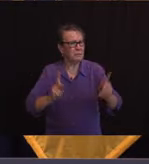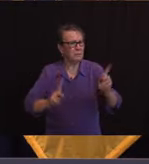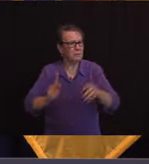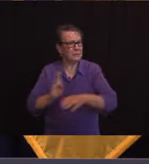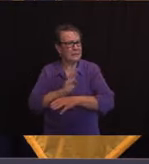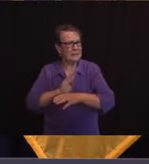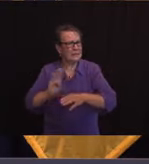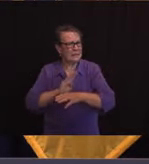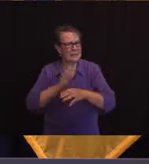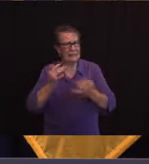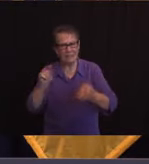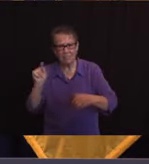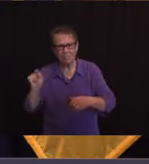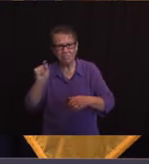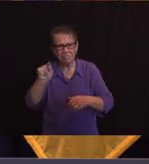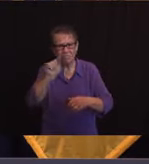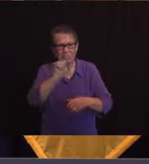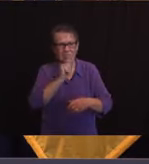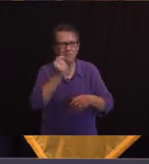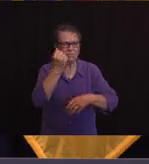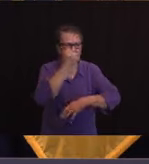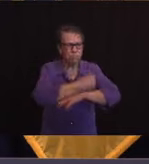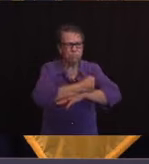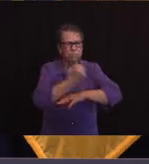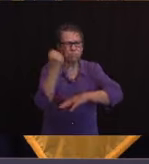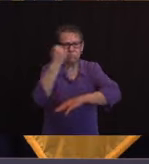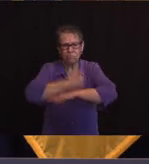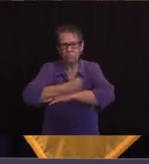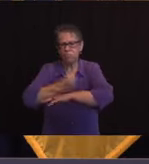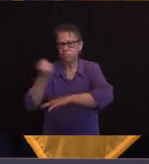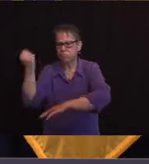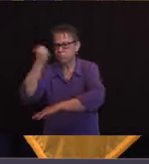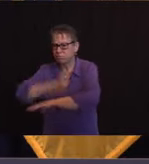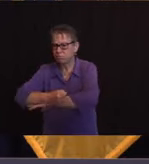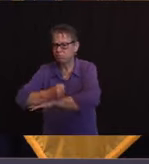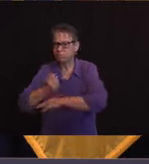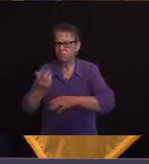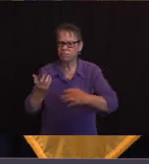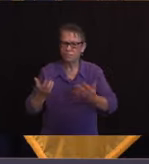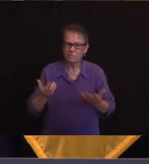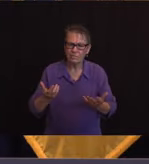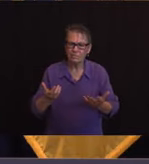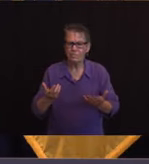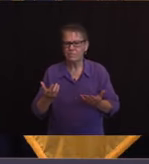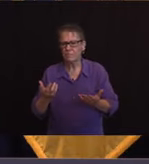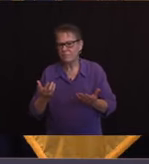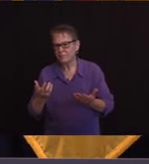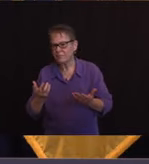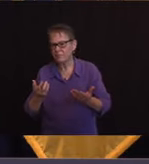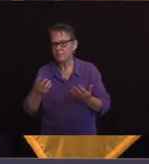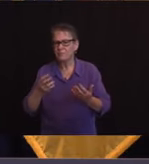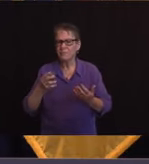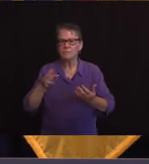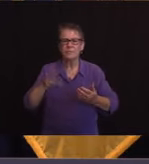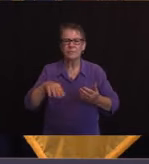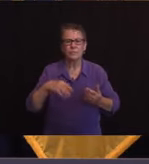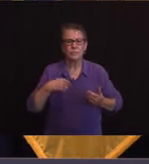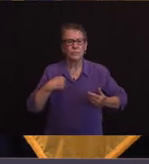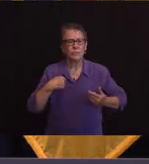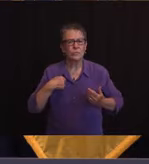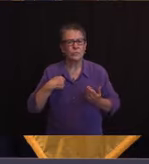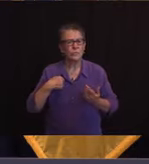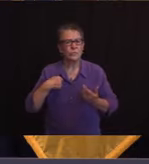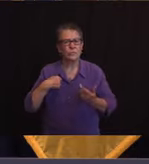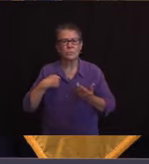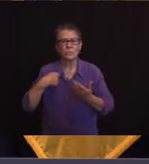and universities follow suit? What is your feeling about this? Would there be any disadvantage, do you think, Governor and health folks?